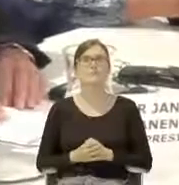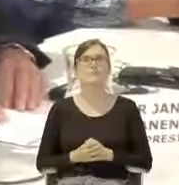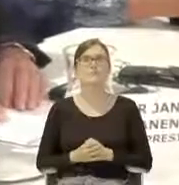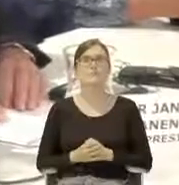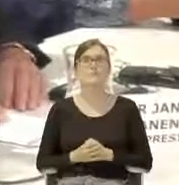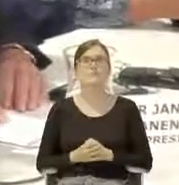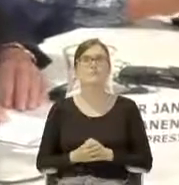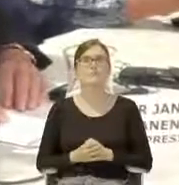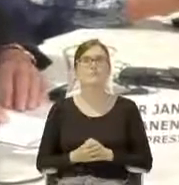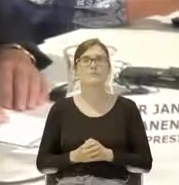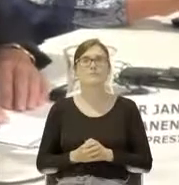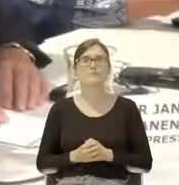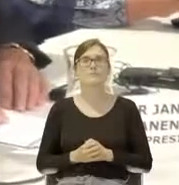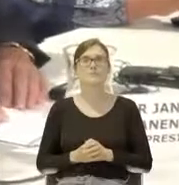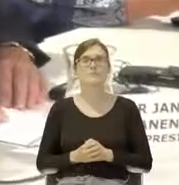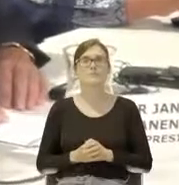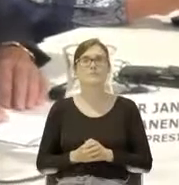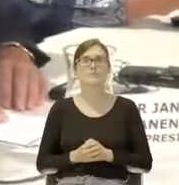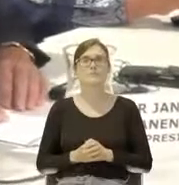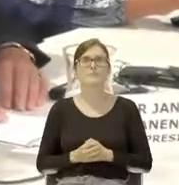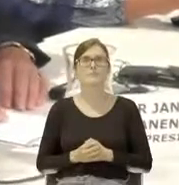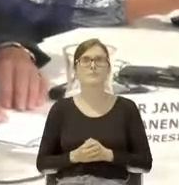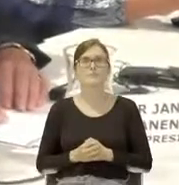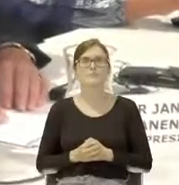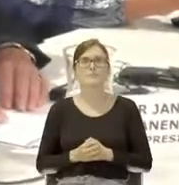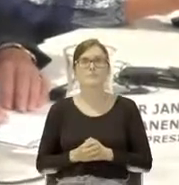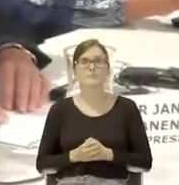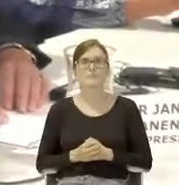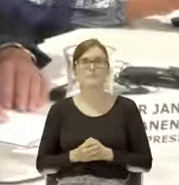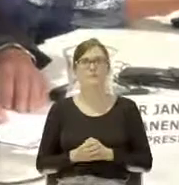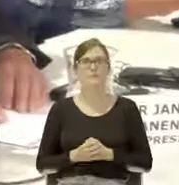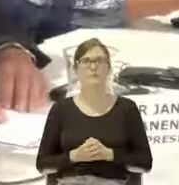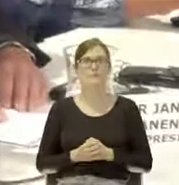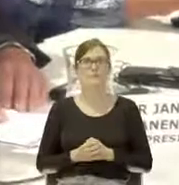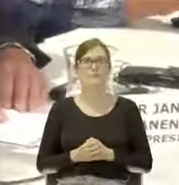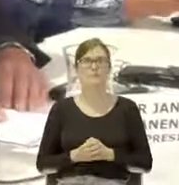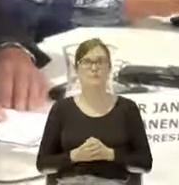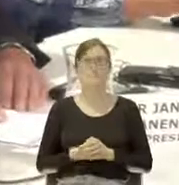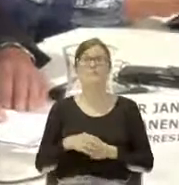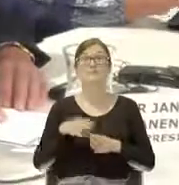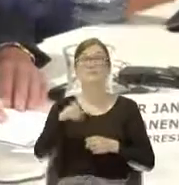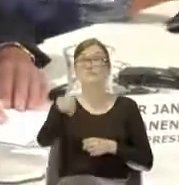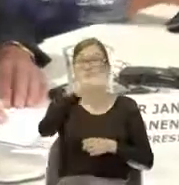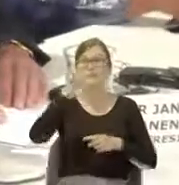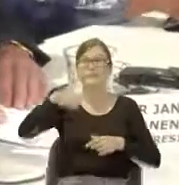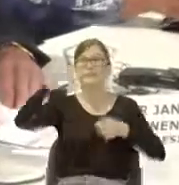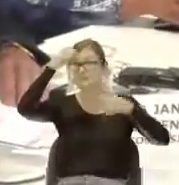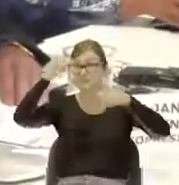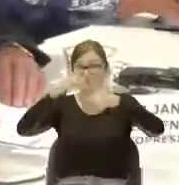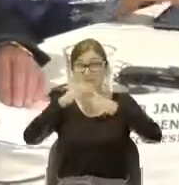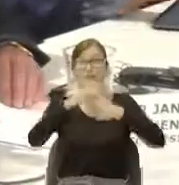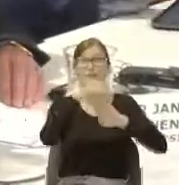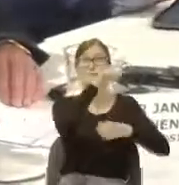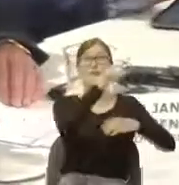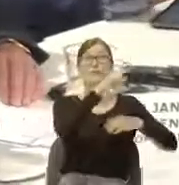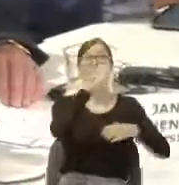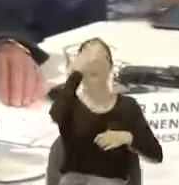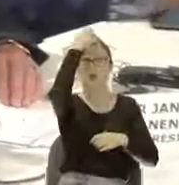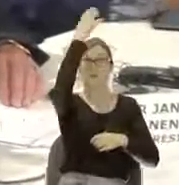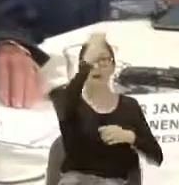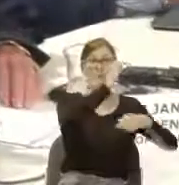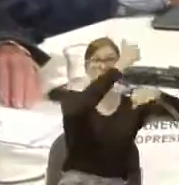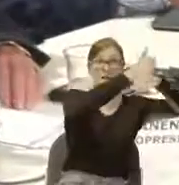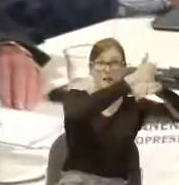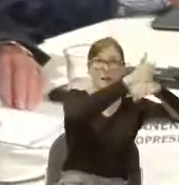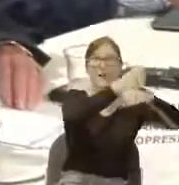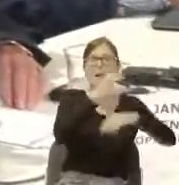and regional governments understand the importance of delivering basic services with care,